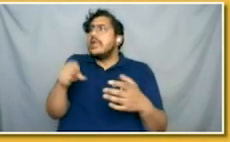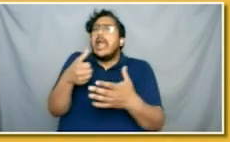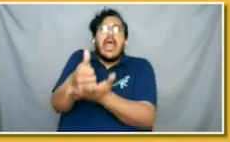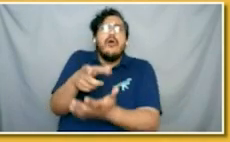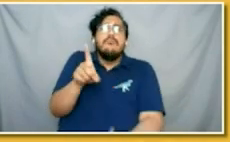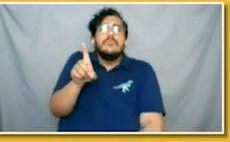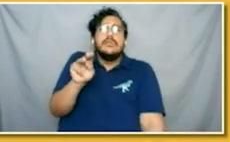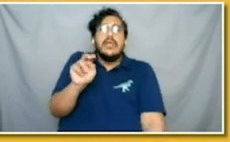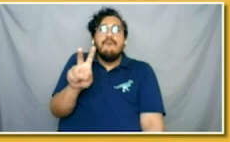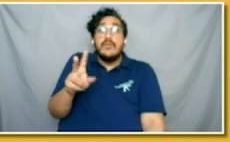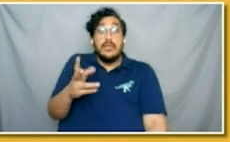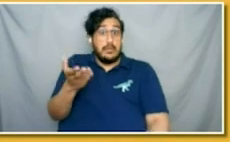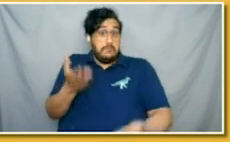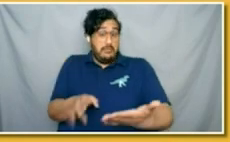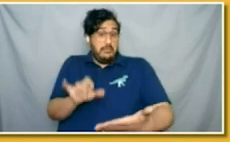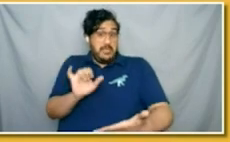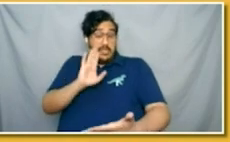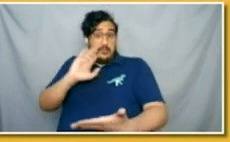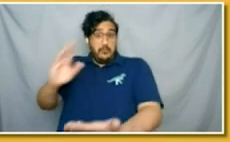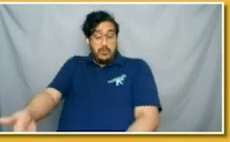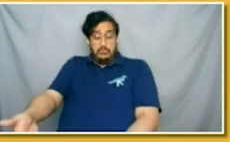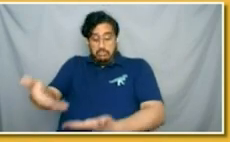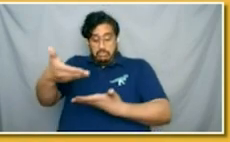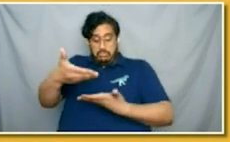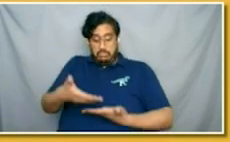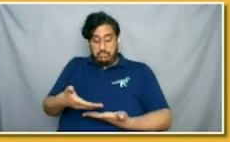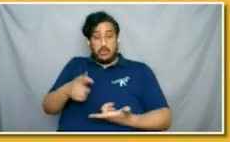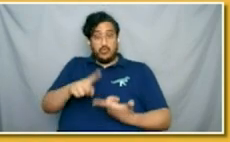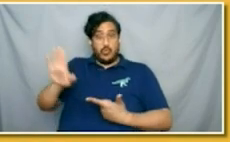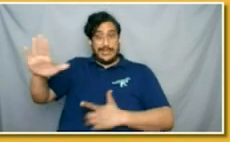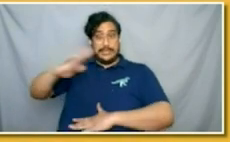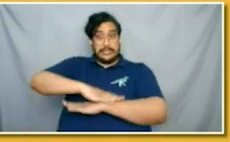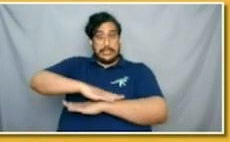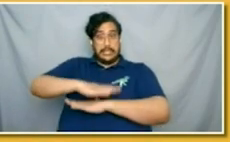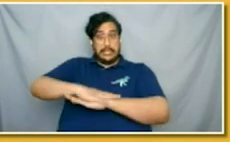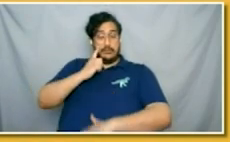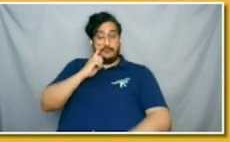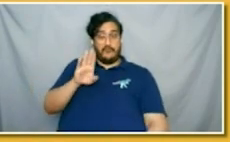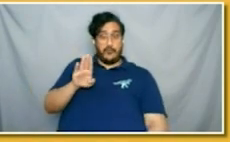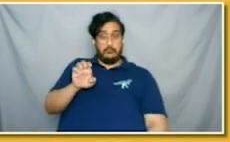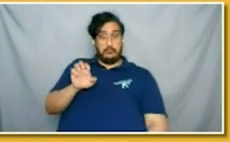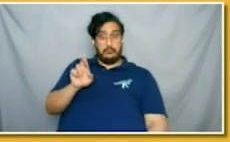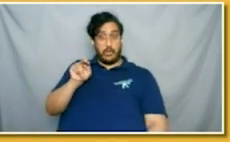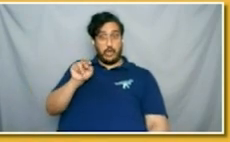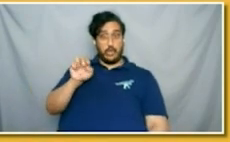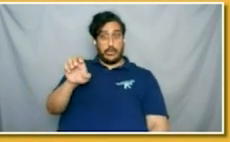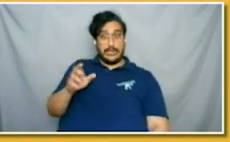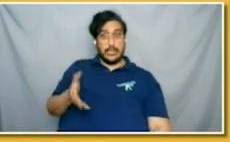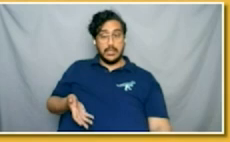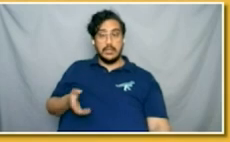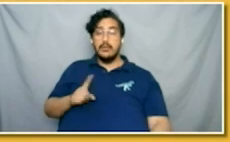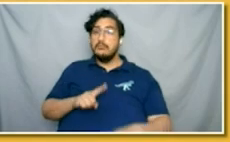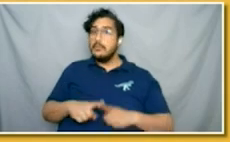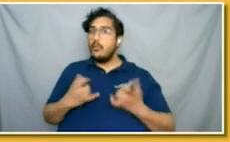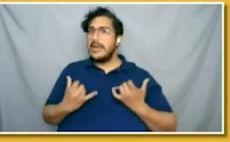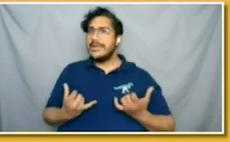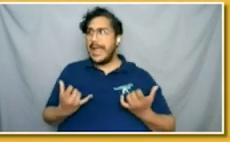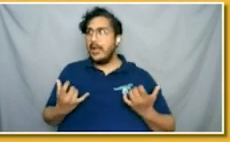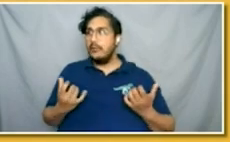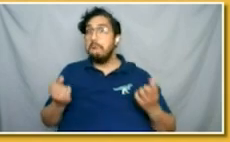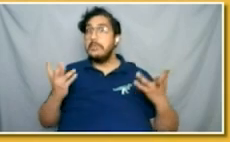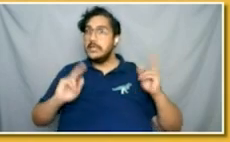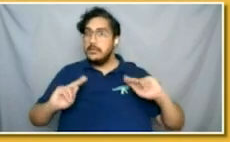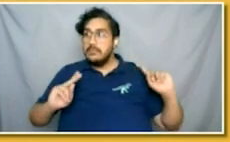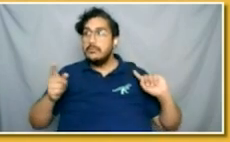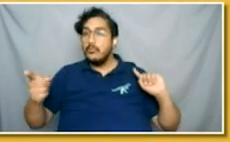may add some changes. But what people can do now is be telling people they're looking at it, they care about it. And I think all of the senators